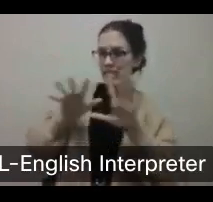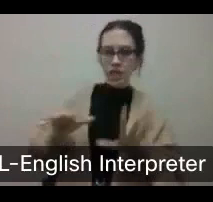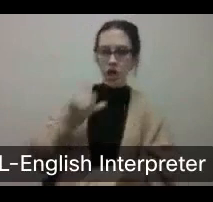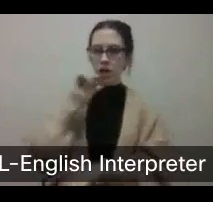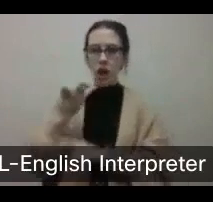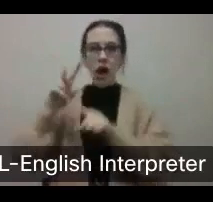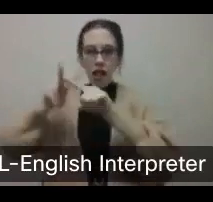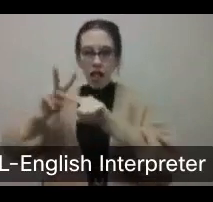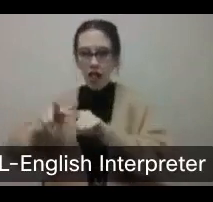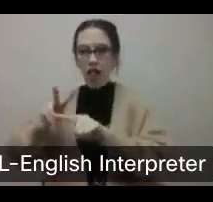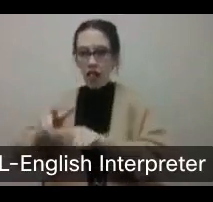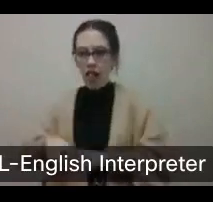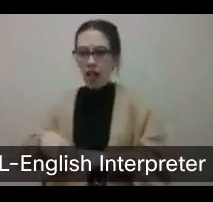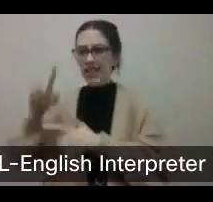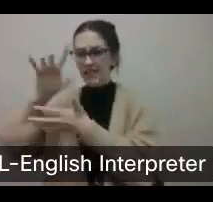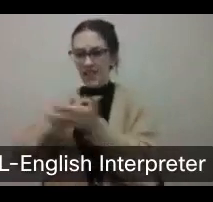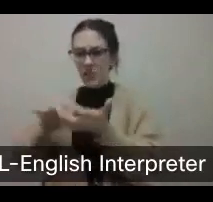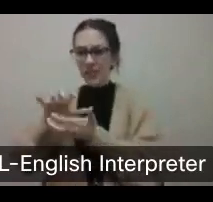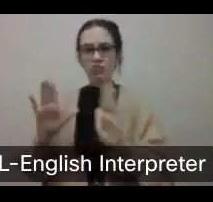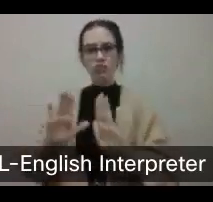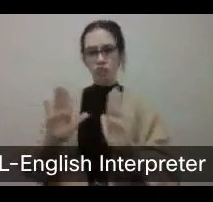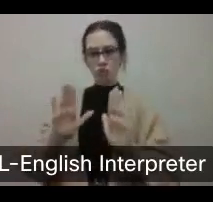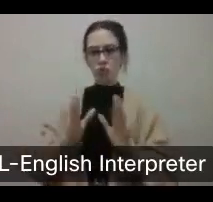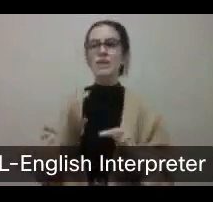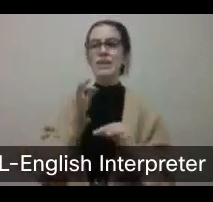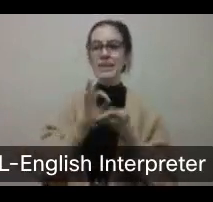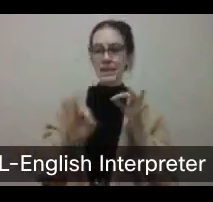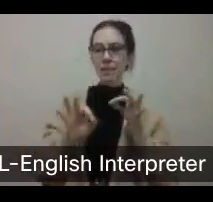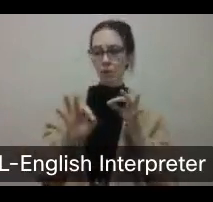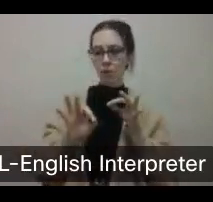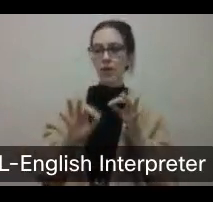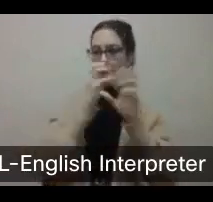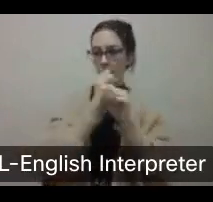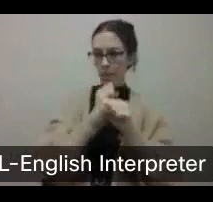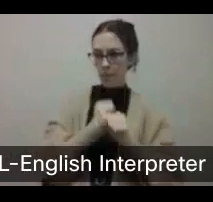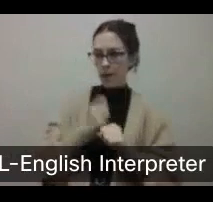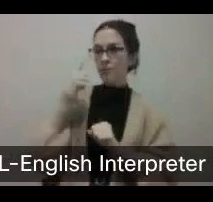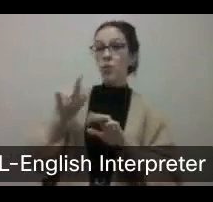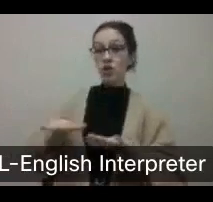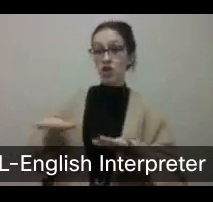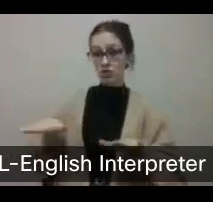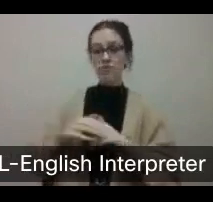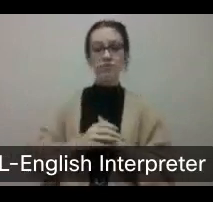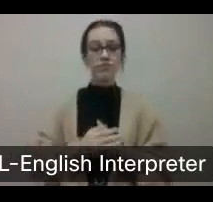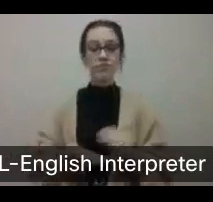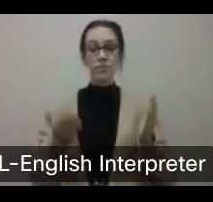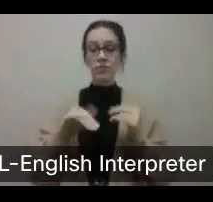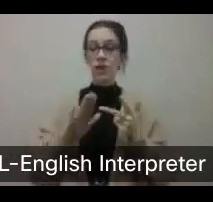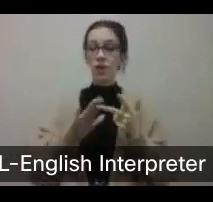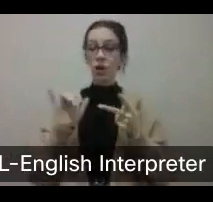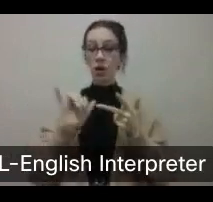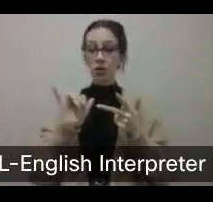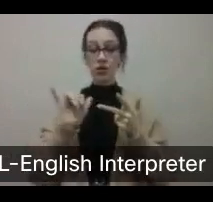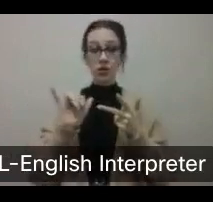sentences. You'll explain things more simply. We do paraphrasing when we're trying to make sure